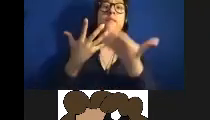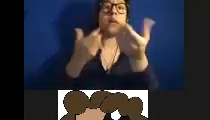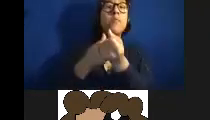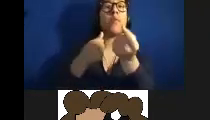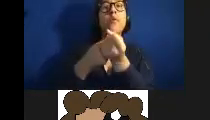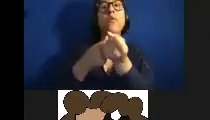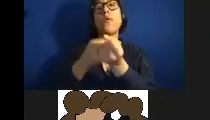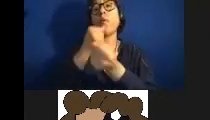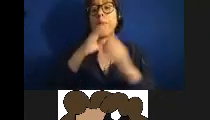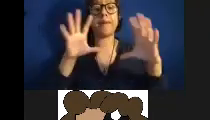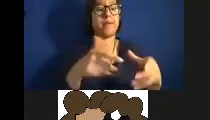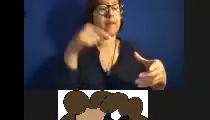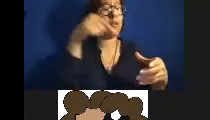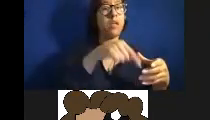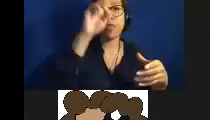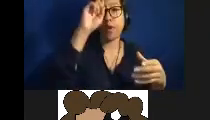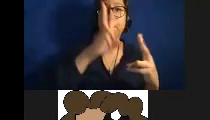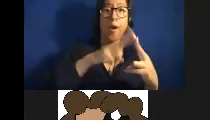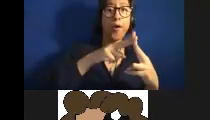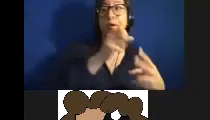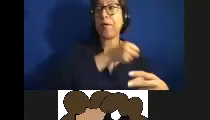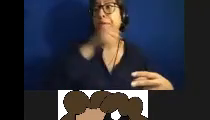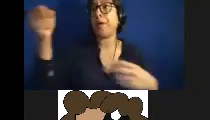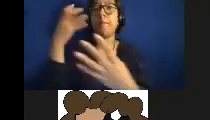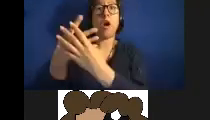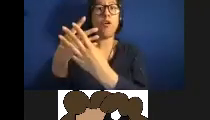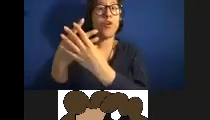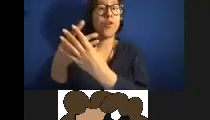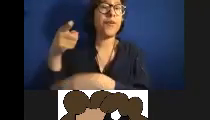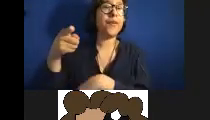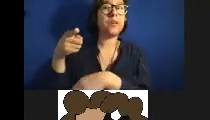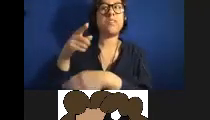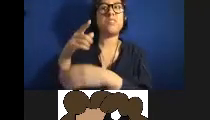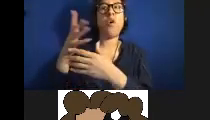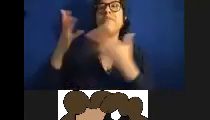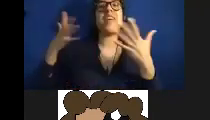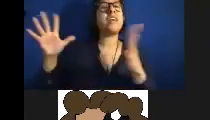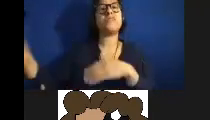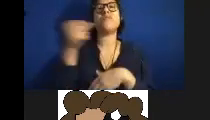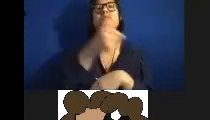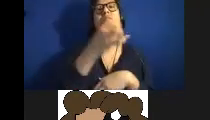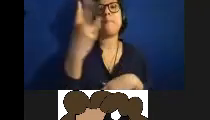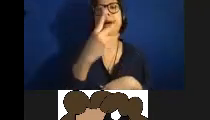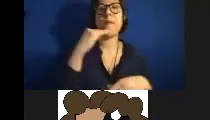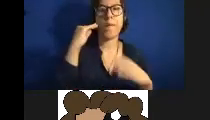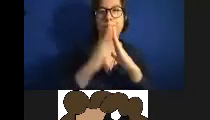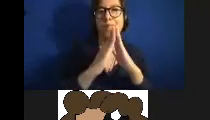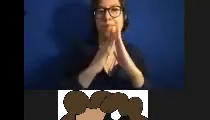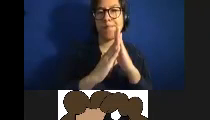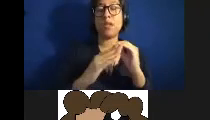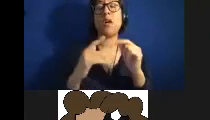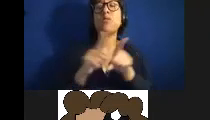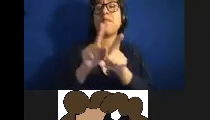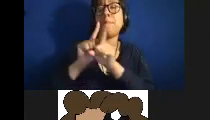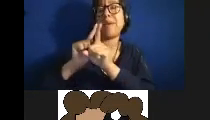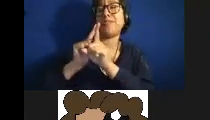who are involved with the men who are incarcerated as well as formerly incarcerated. And we also have a mentorship support group that we have